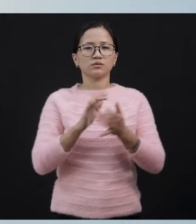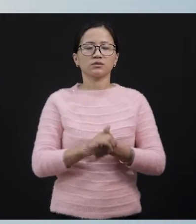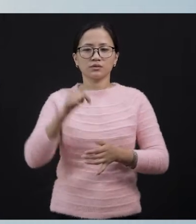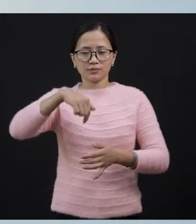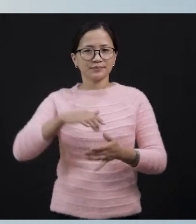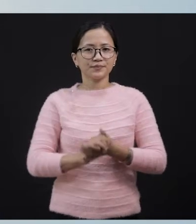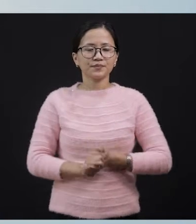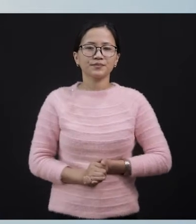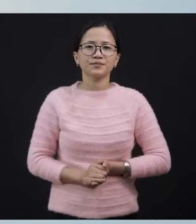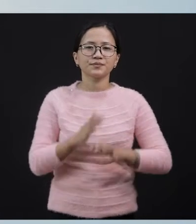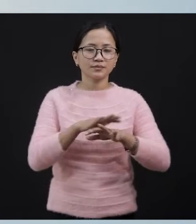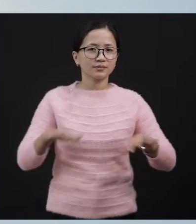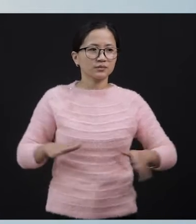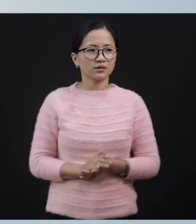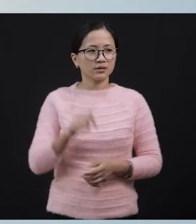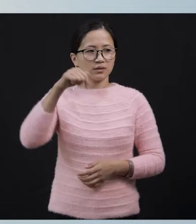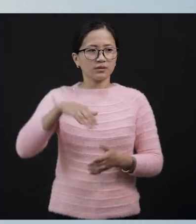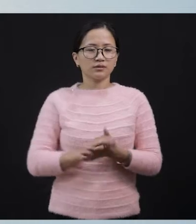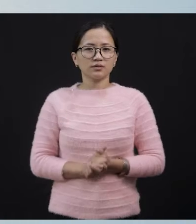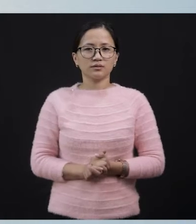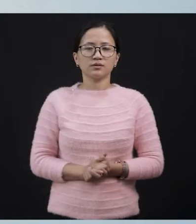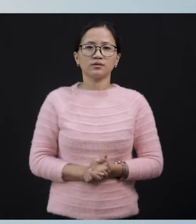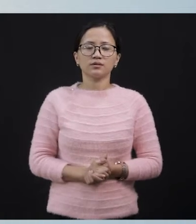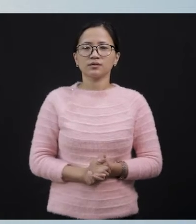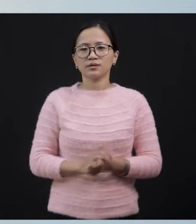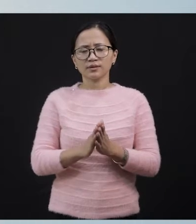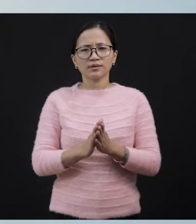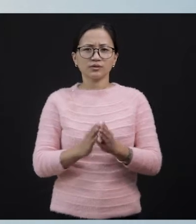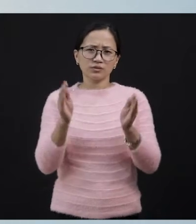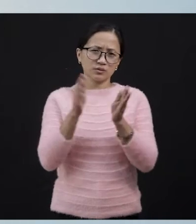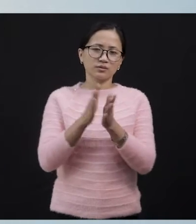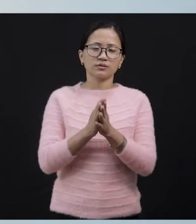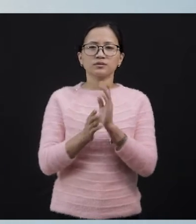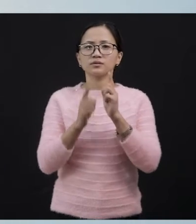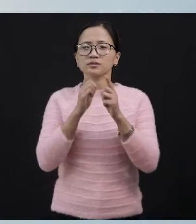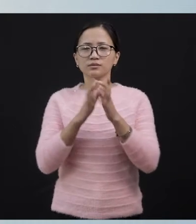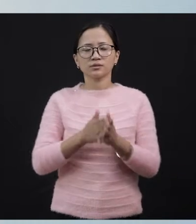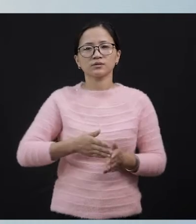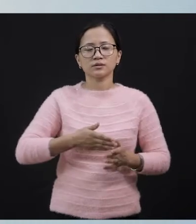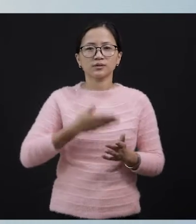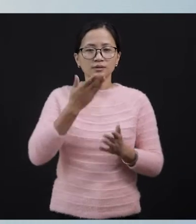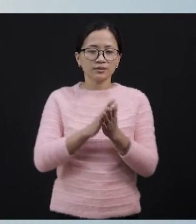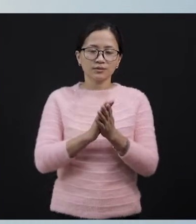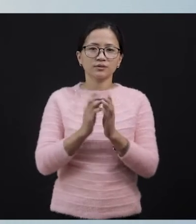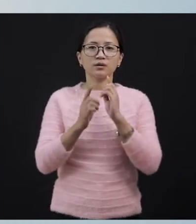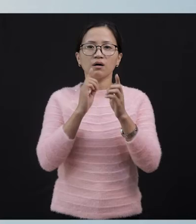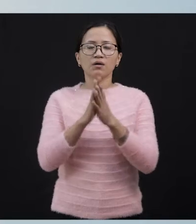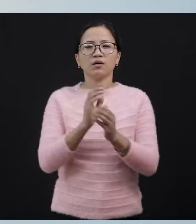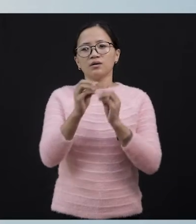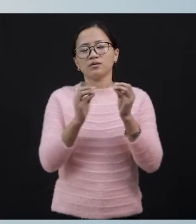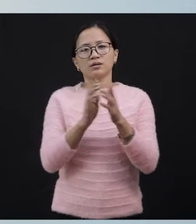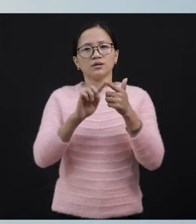Now, students, so this is a brief explanation about eclipse.